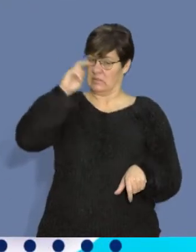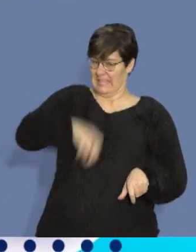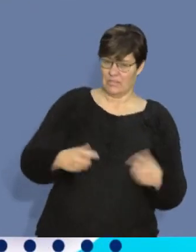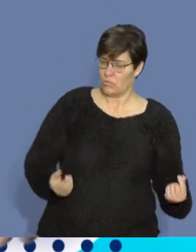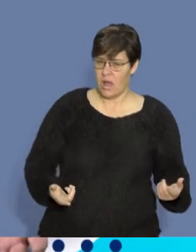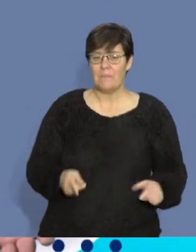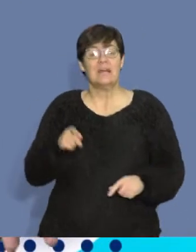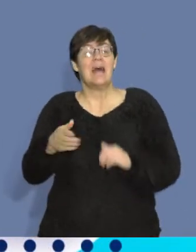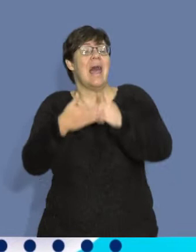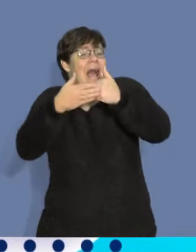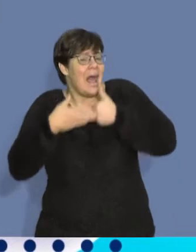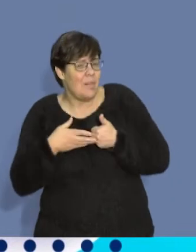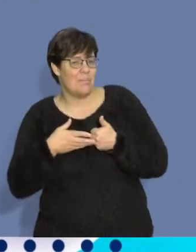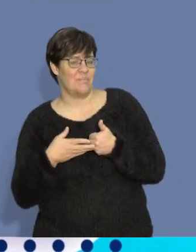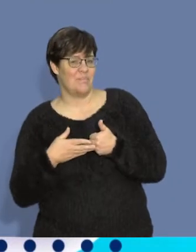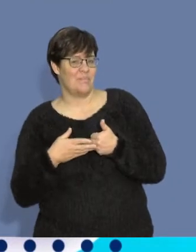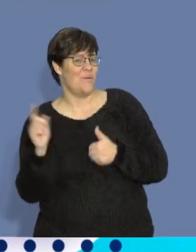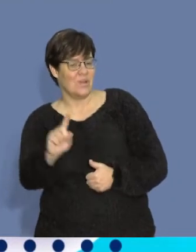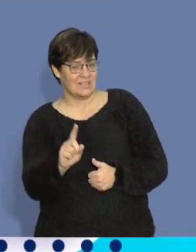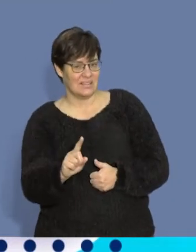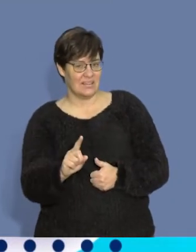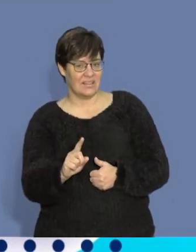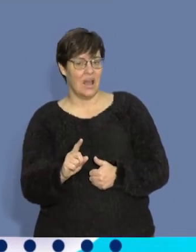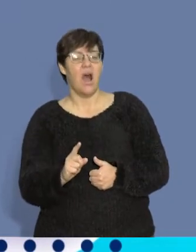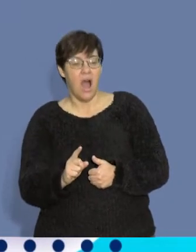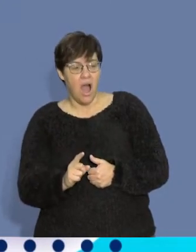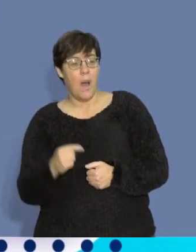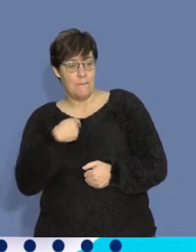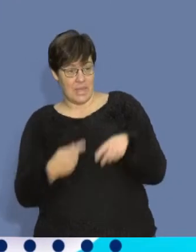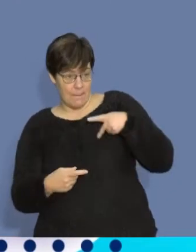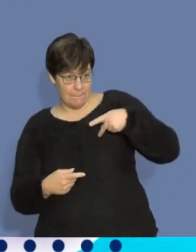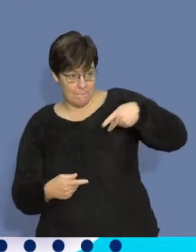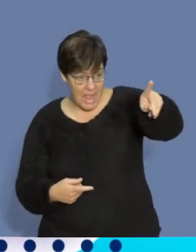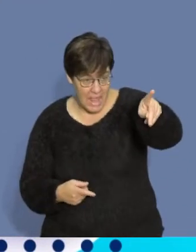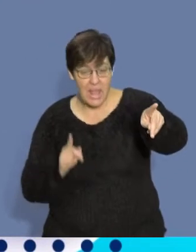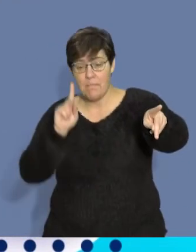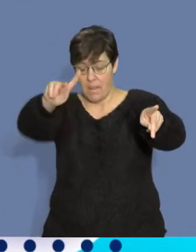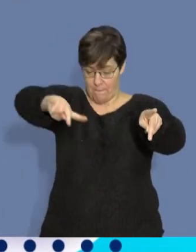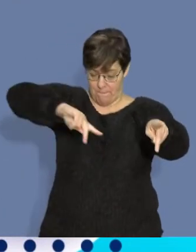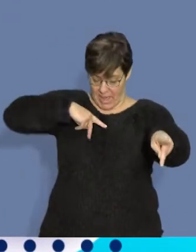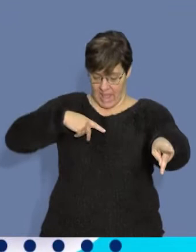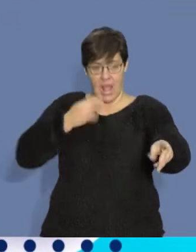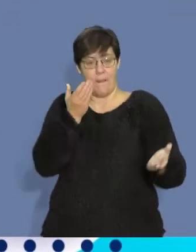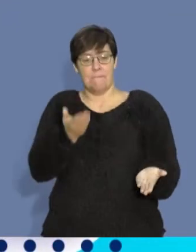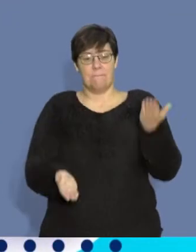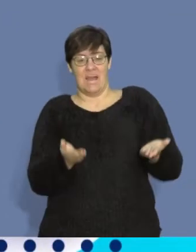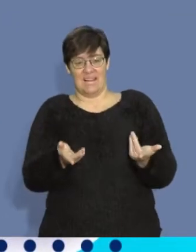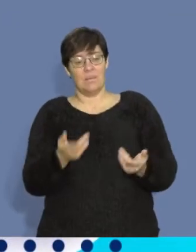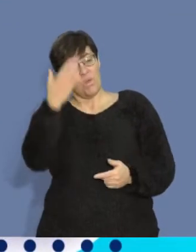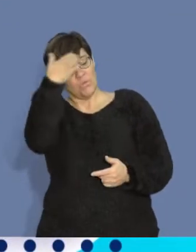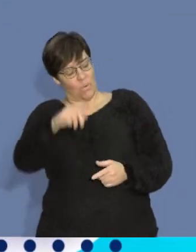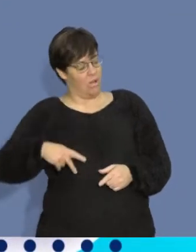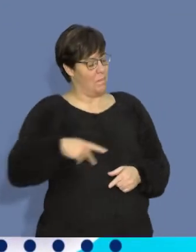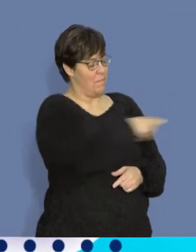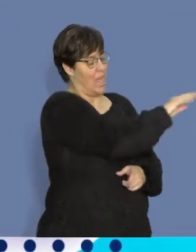control account does for you, it brings back together into one account the input and the output. But if you